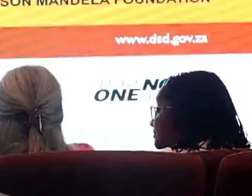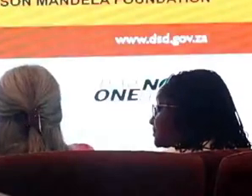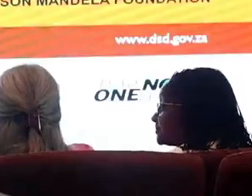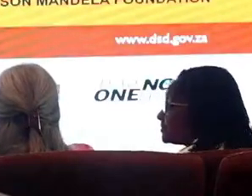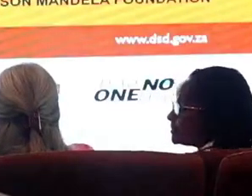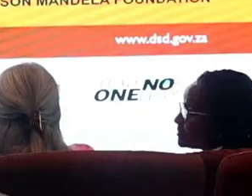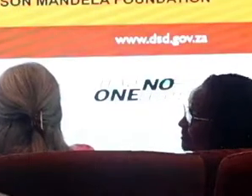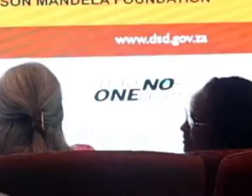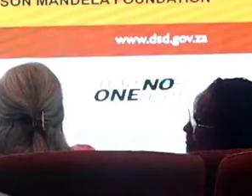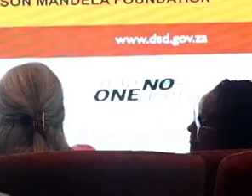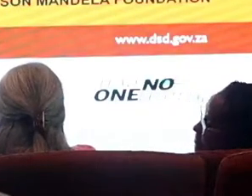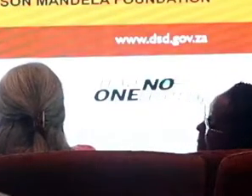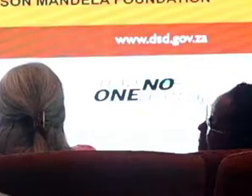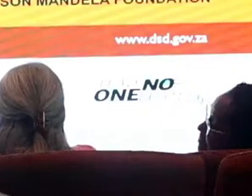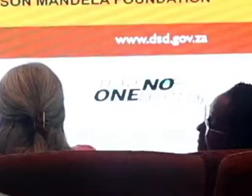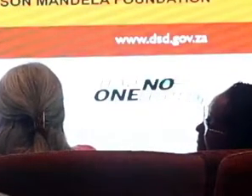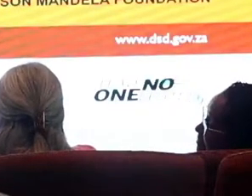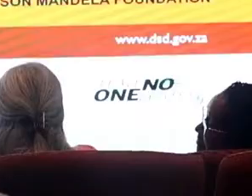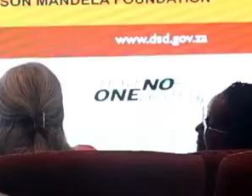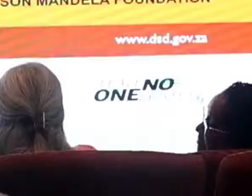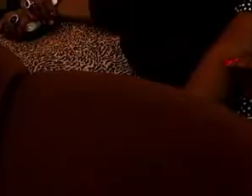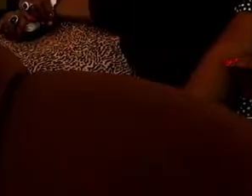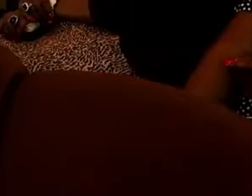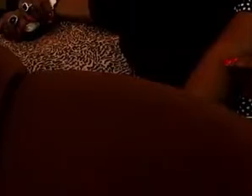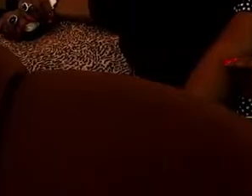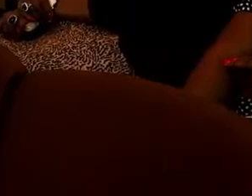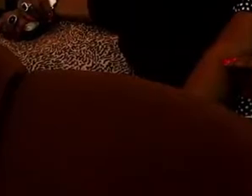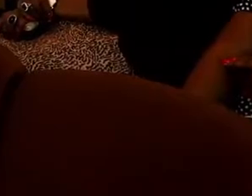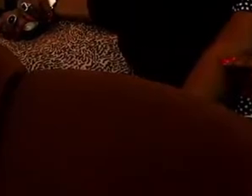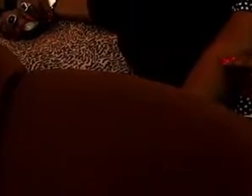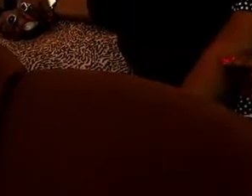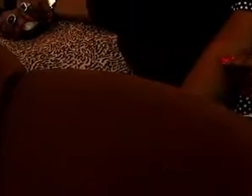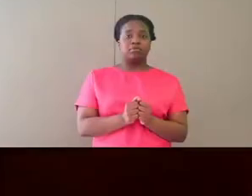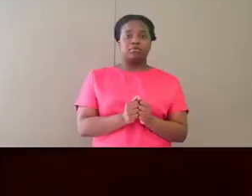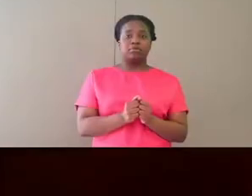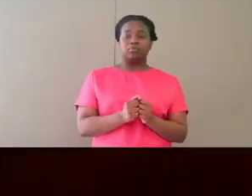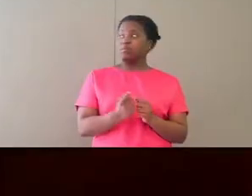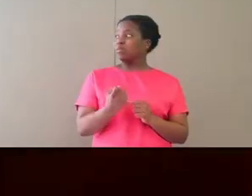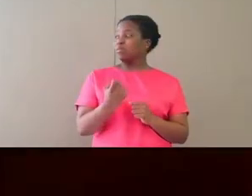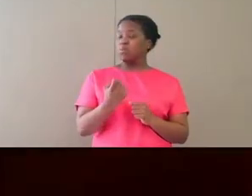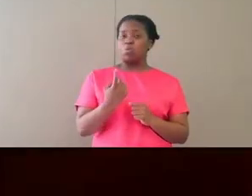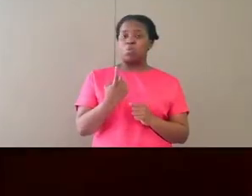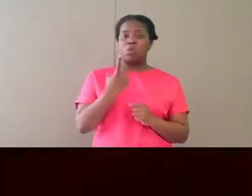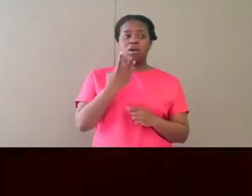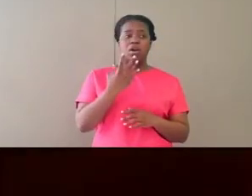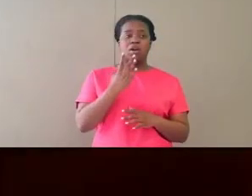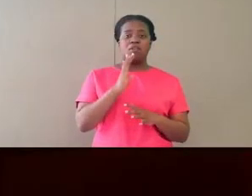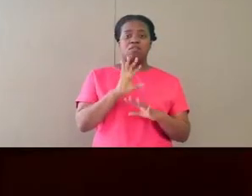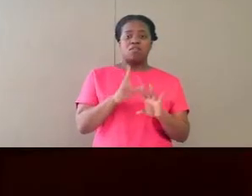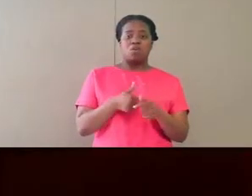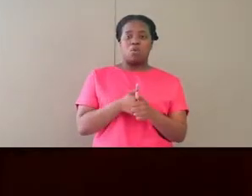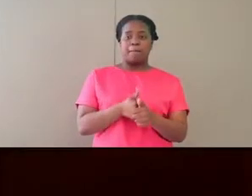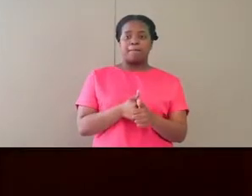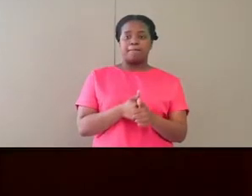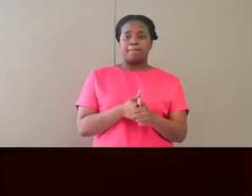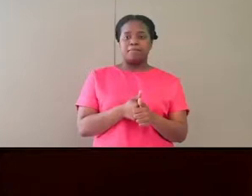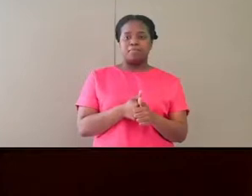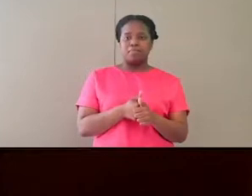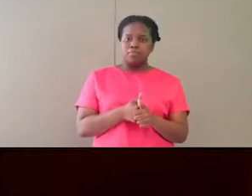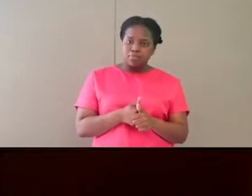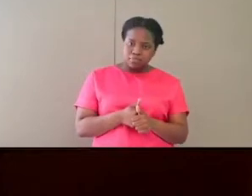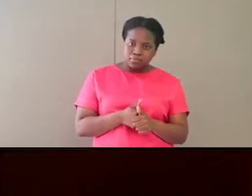Because it's our engagement all the time. One, I think it's a follow-up to my